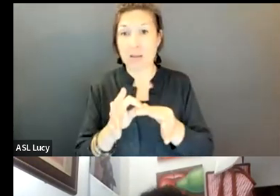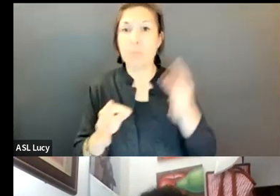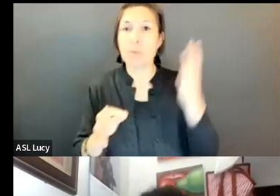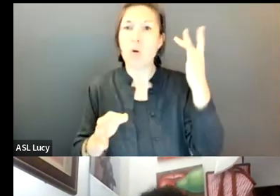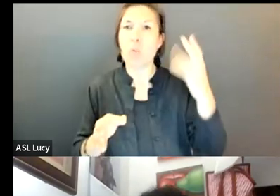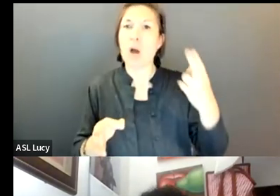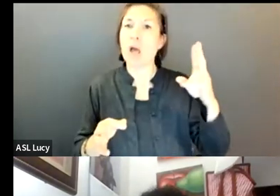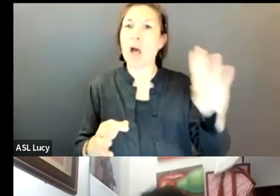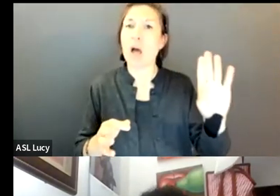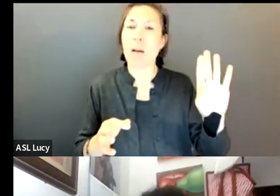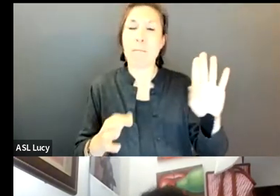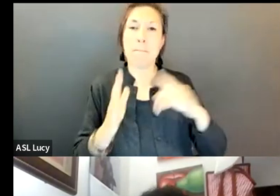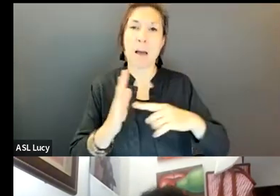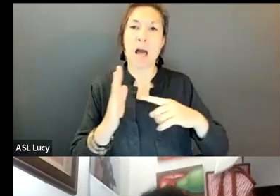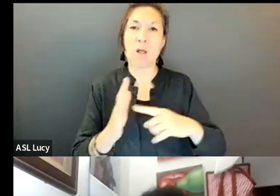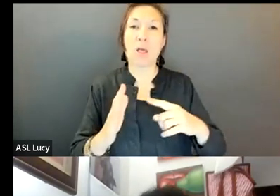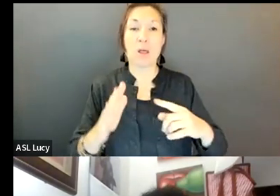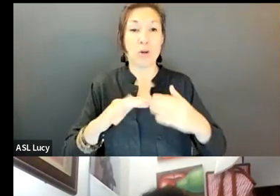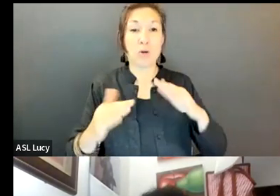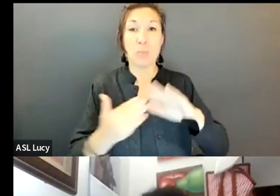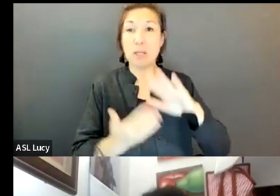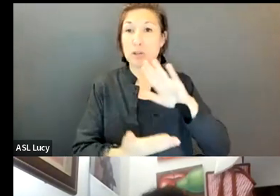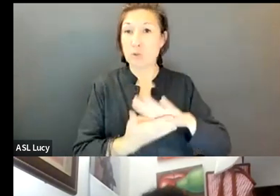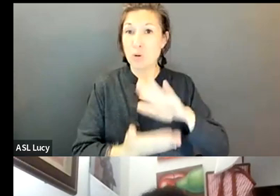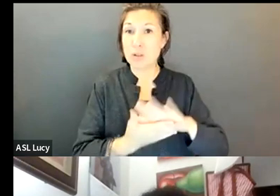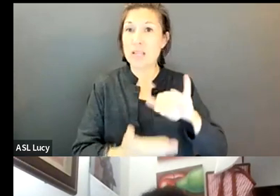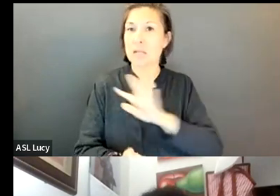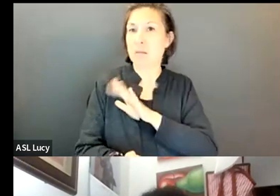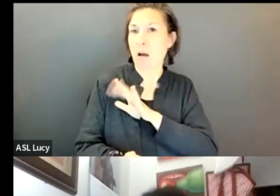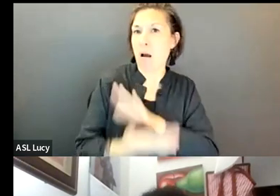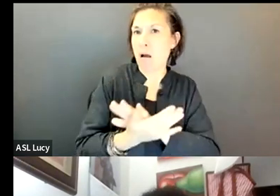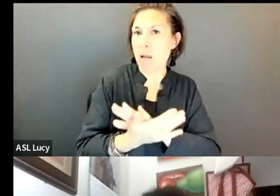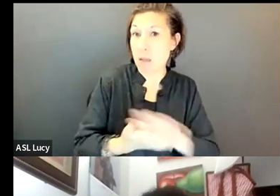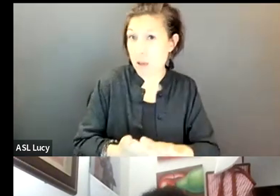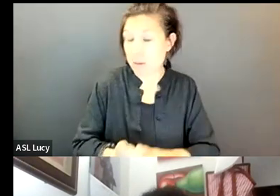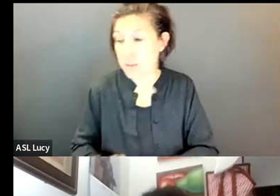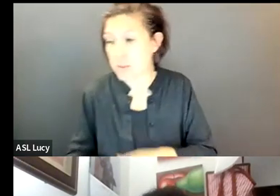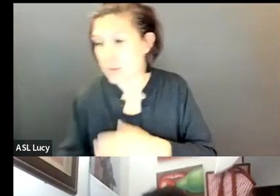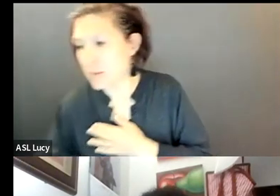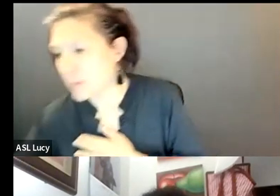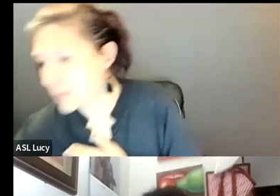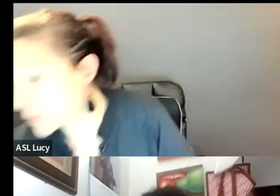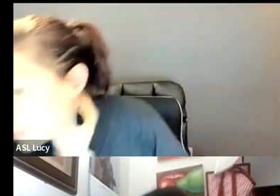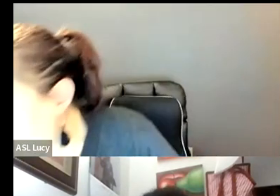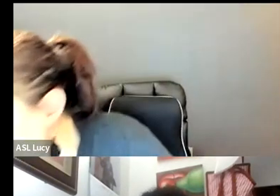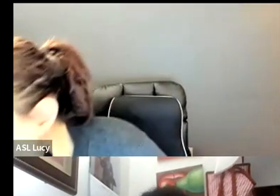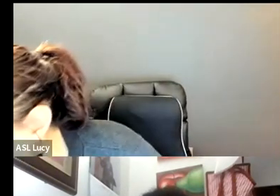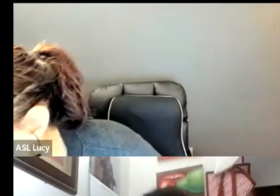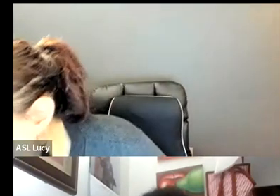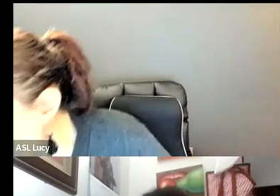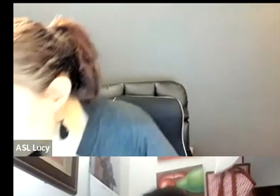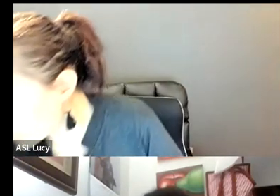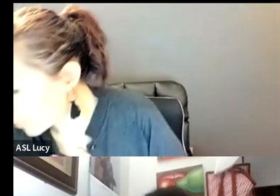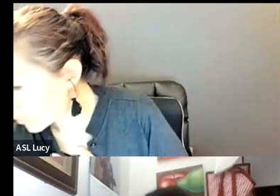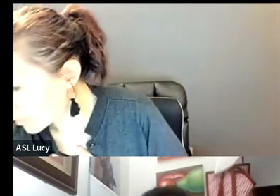with our community schools because we can see a day in BPS where all of that is right there